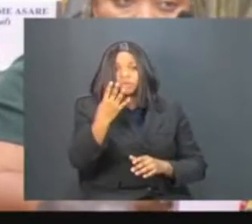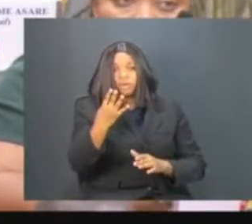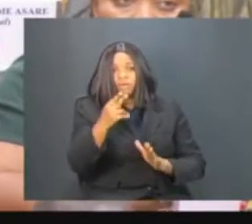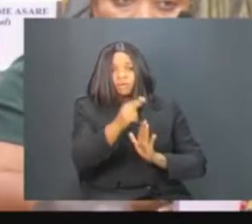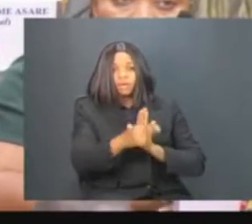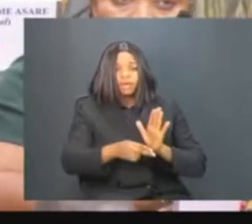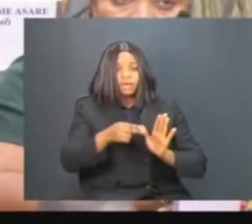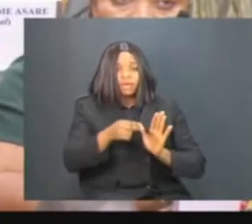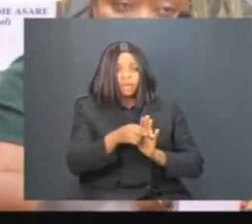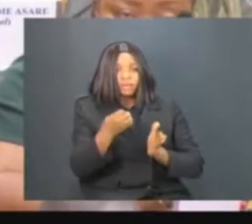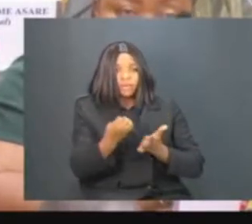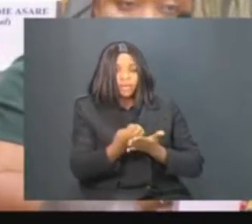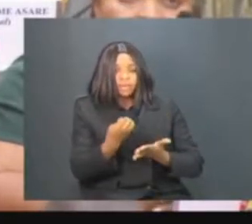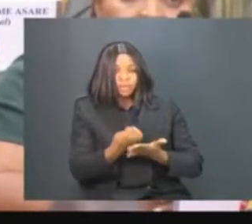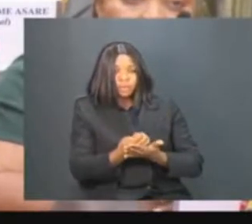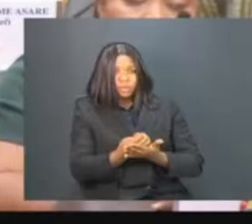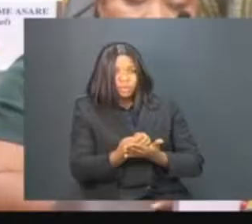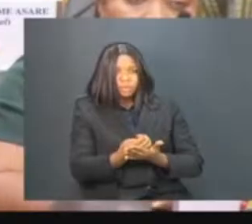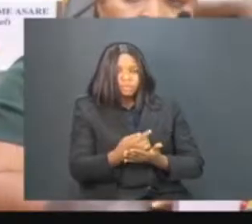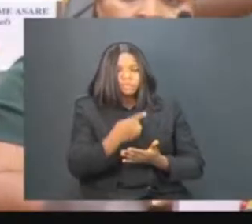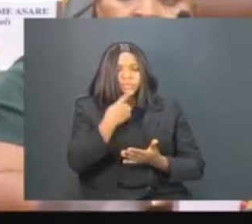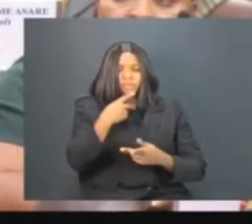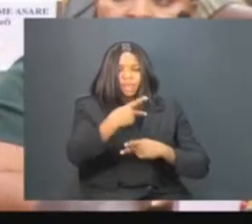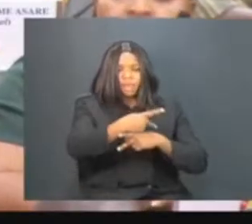is productivity,